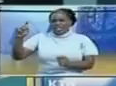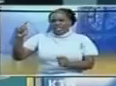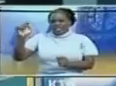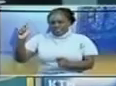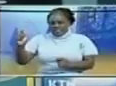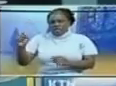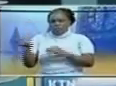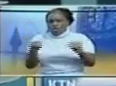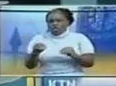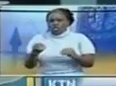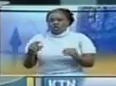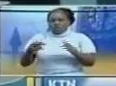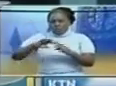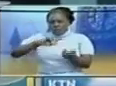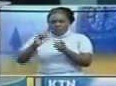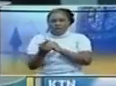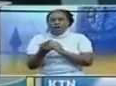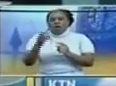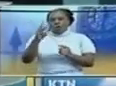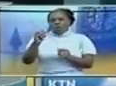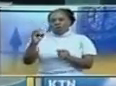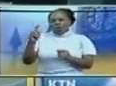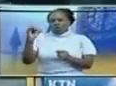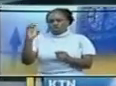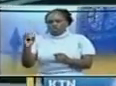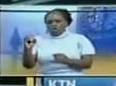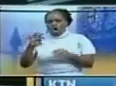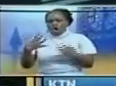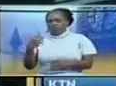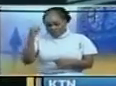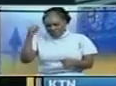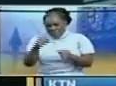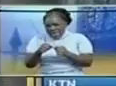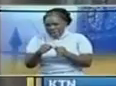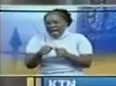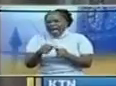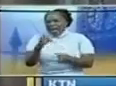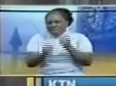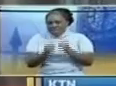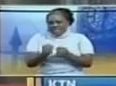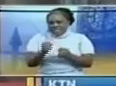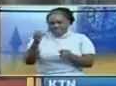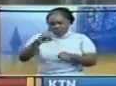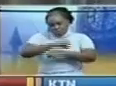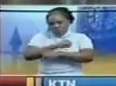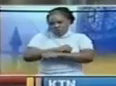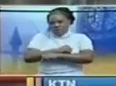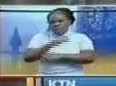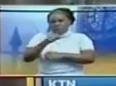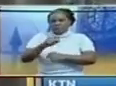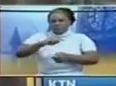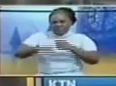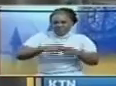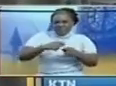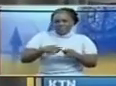in motion, to mechanical or machine energy. Remember the physics? The turbine is connected to a generator